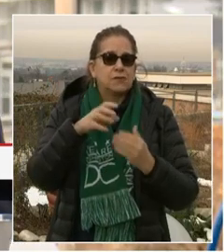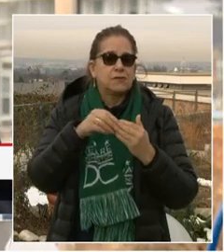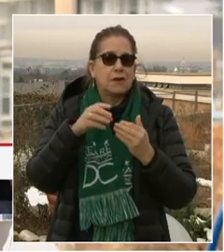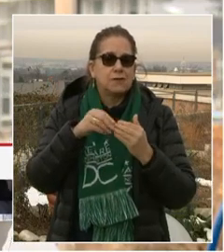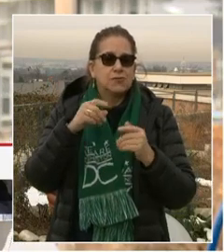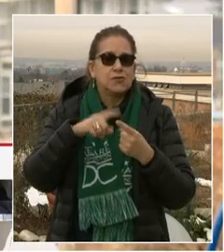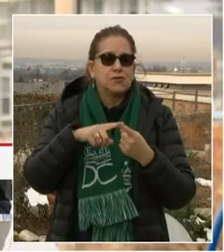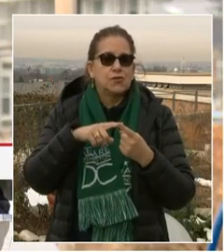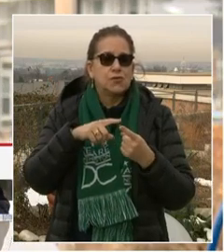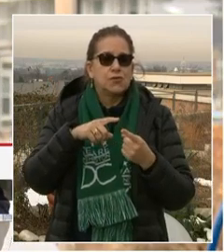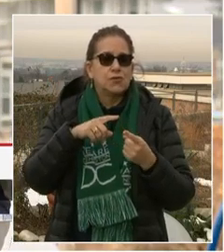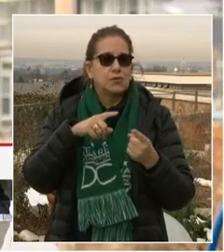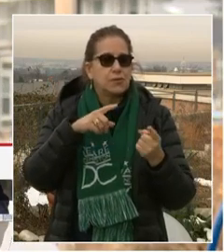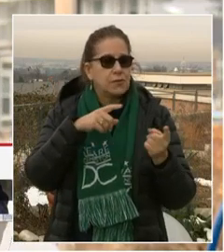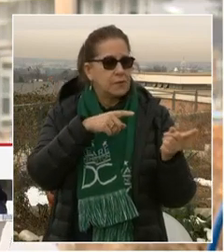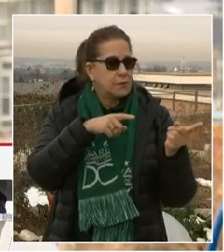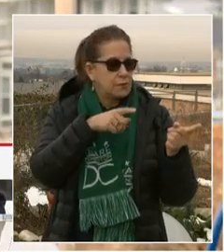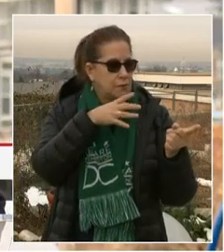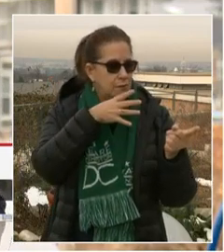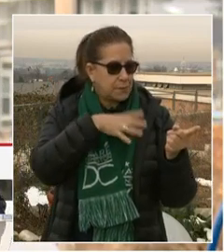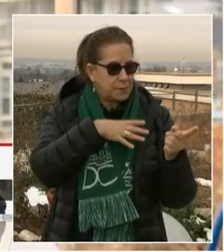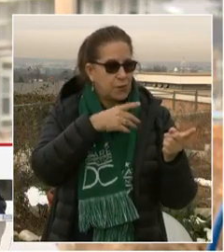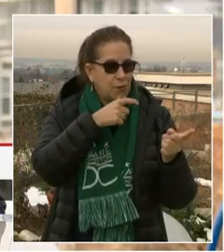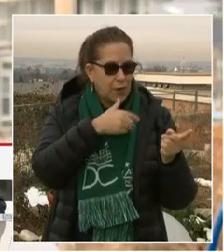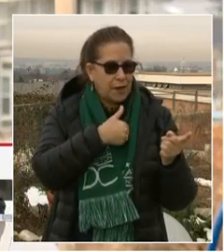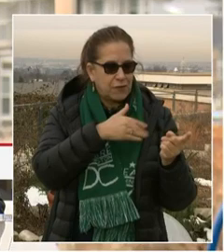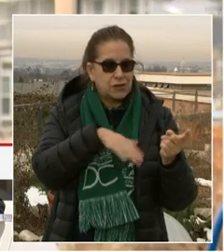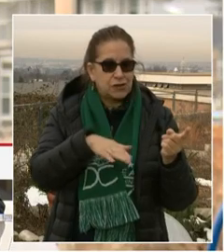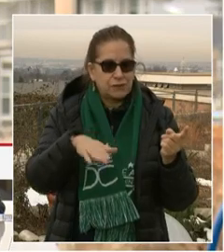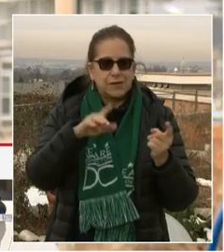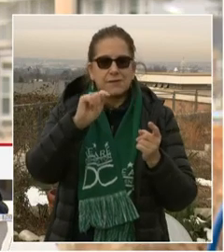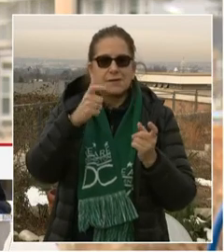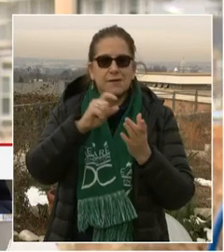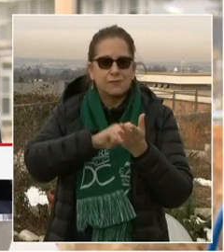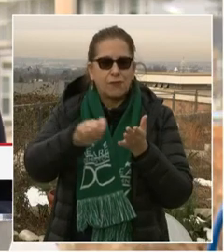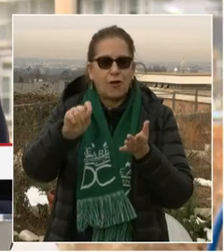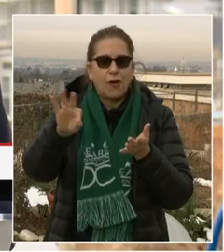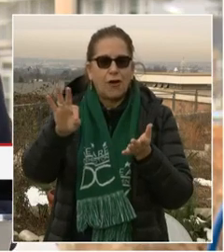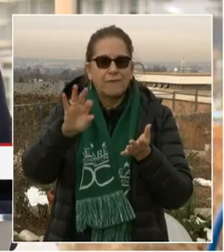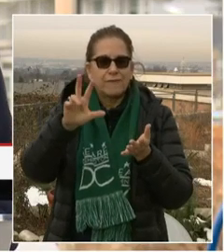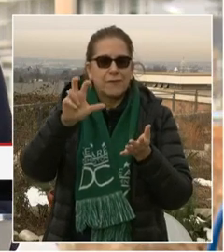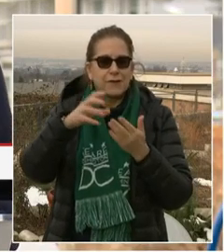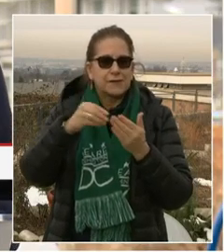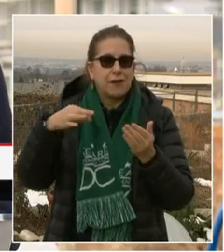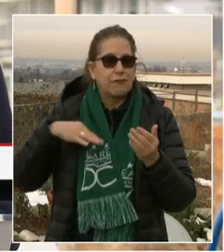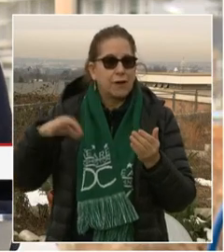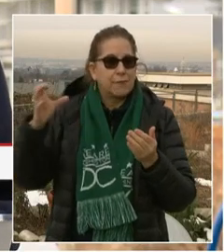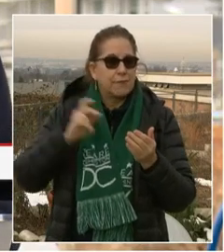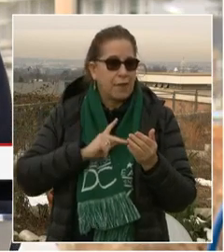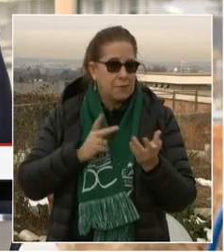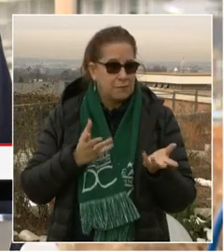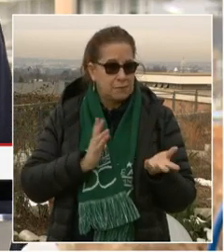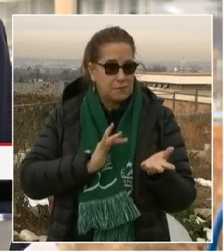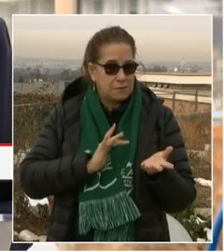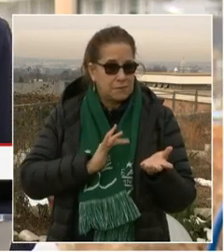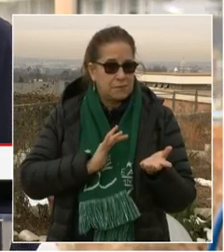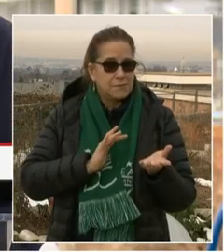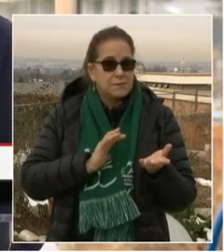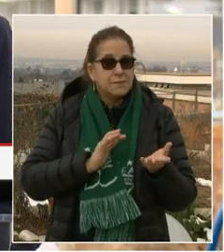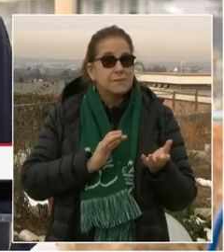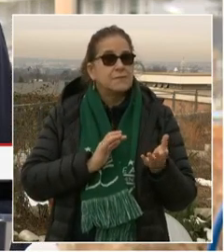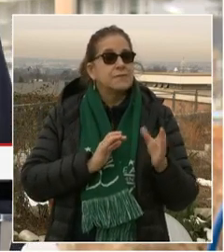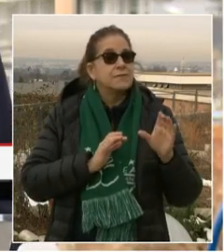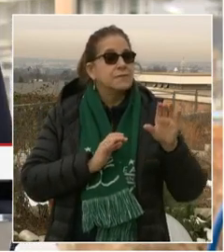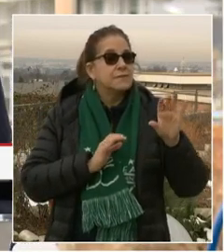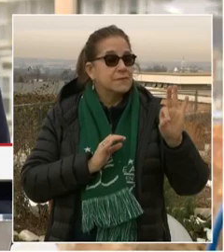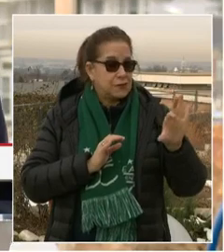payments. So these payments will give moms the autonomy and flexibility that they need to provide care